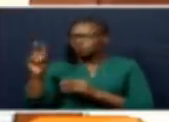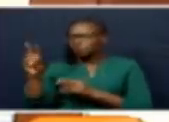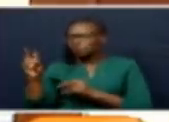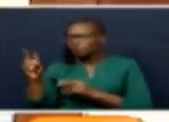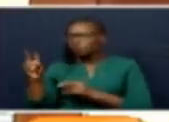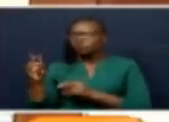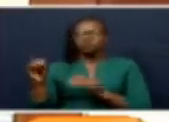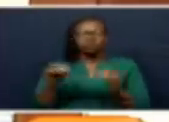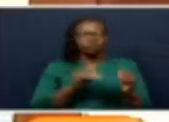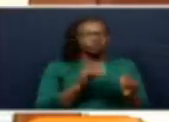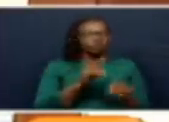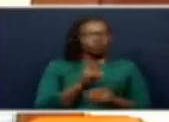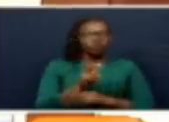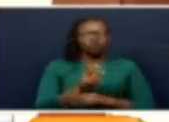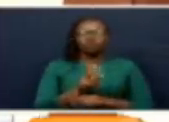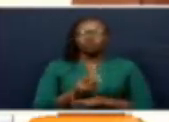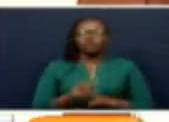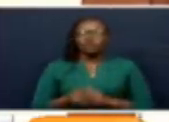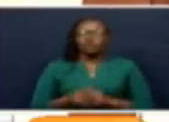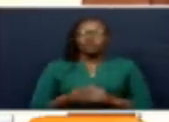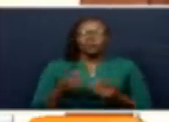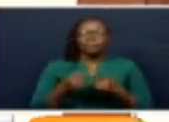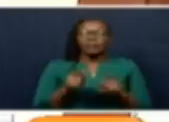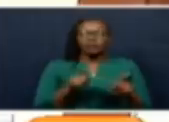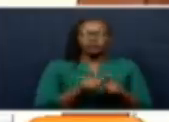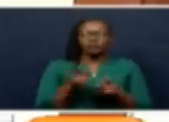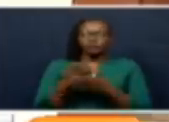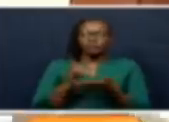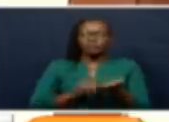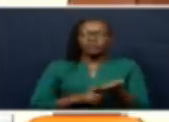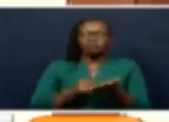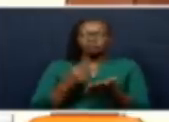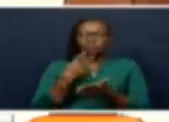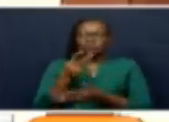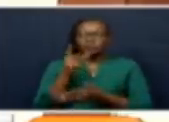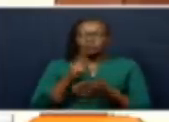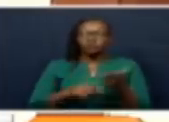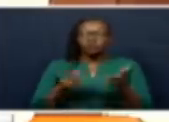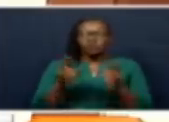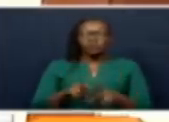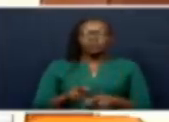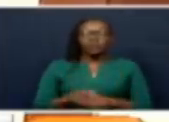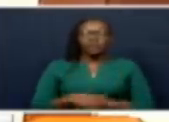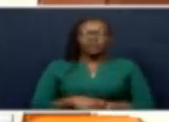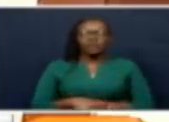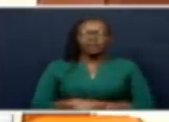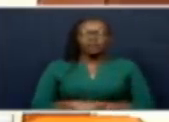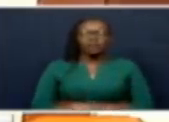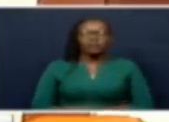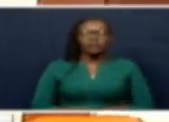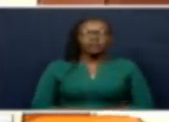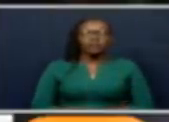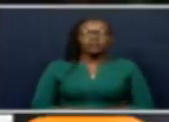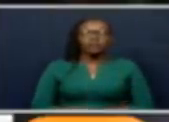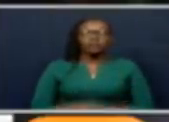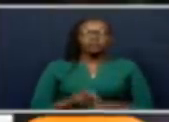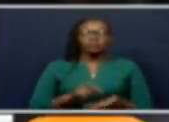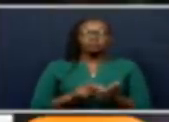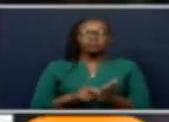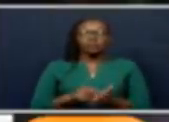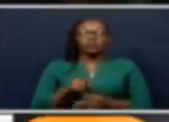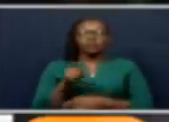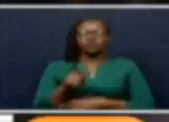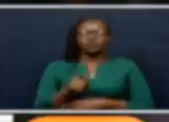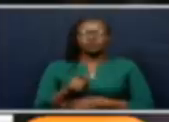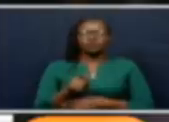I sit down and say, what is happening? Why don't you reach out and talk to him? Why don't you reach out? You're the elder brother. You know, normally what